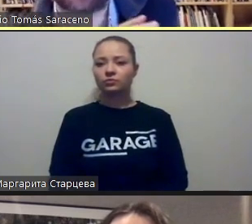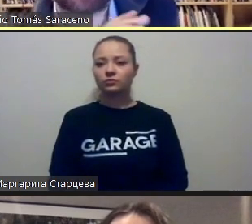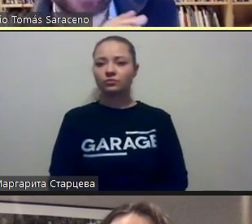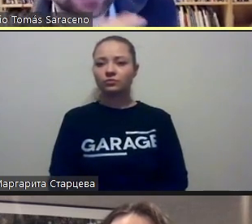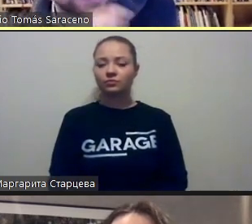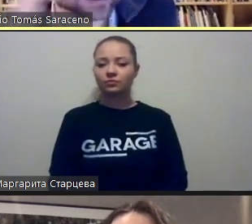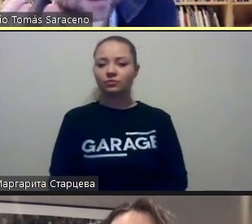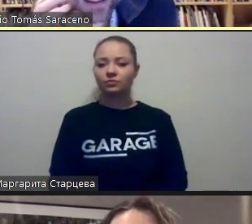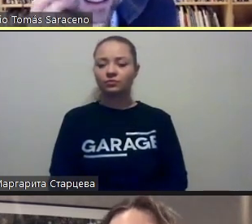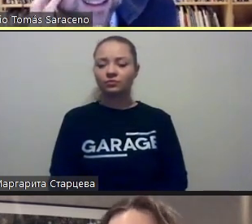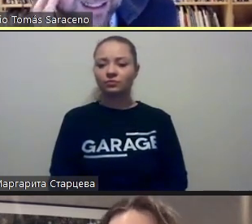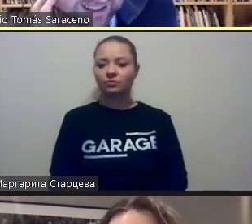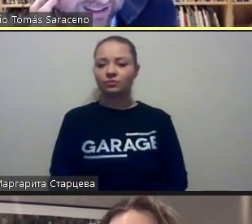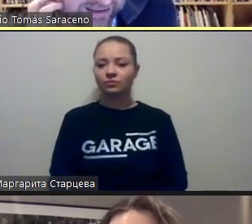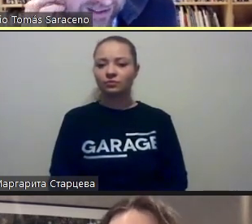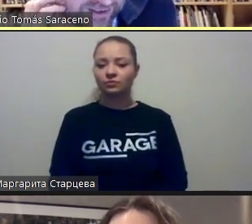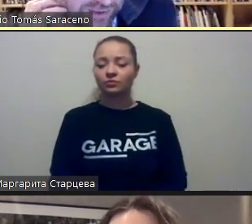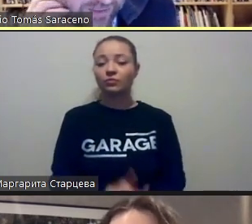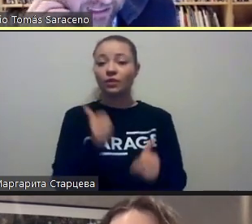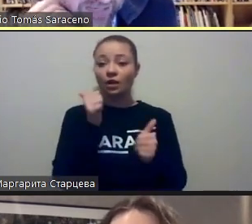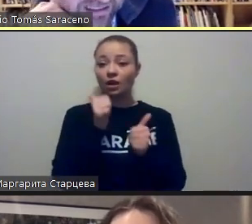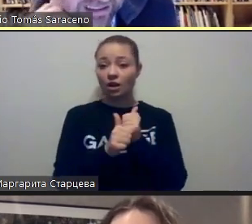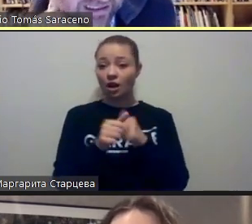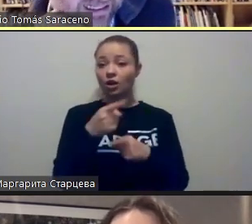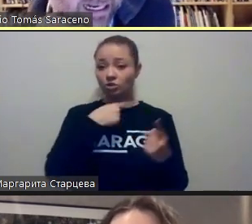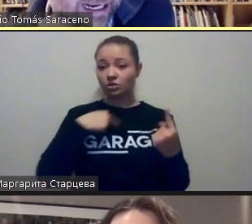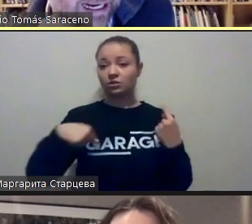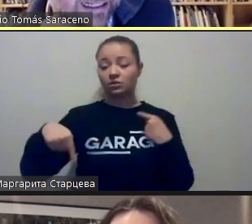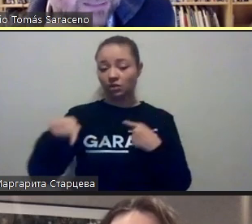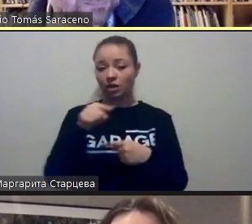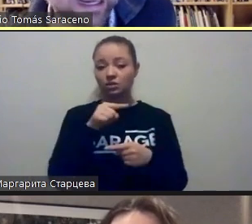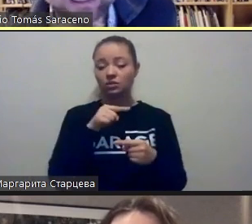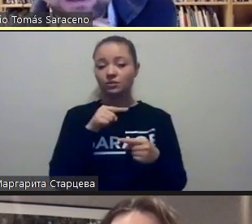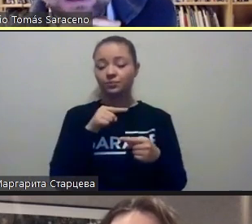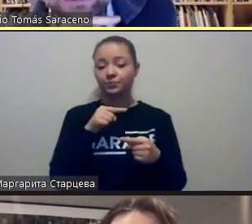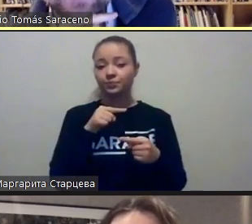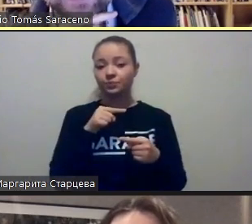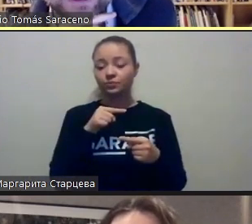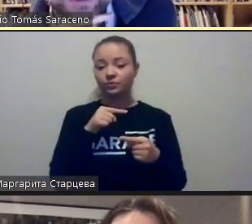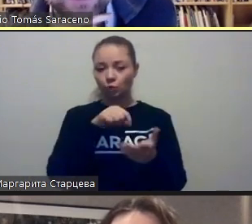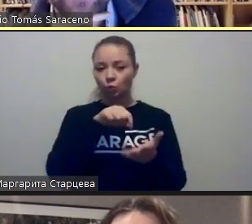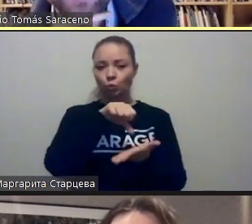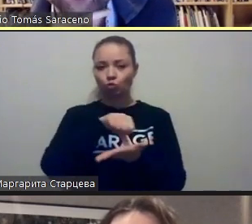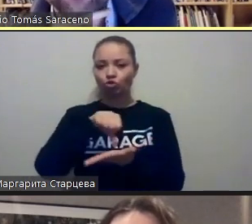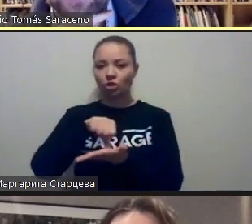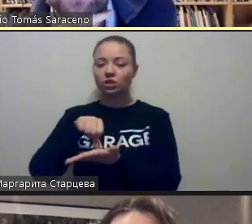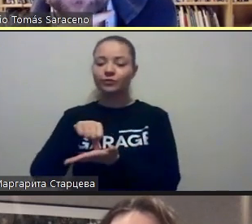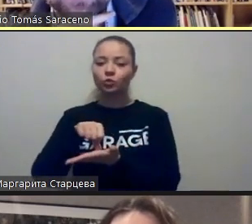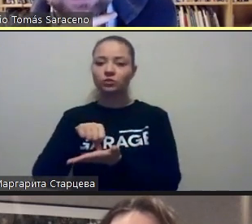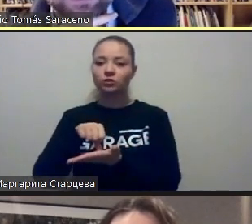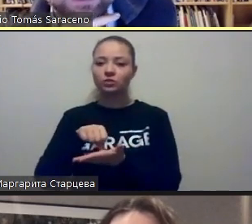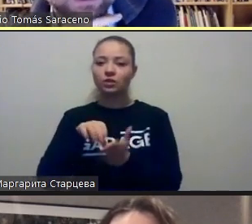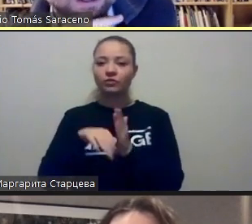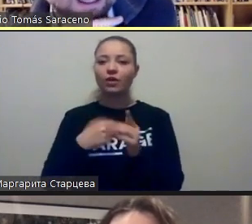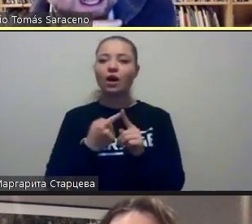each of us interact in a certain scope and level and in parallel. And this means we have a